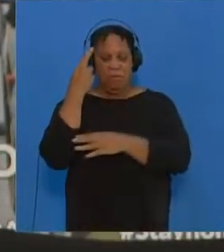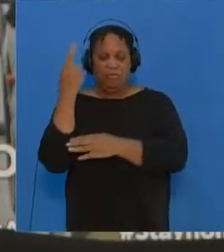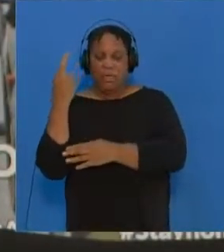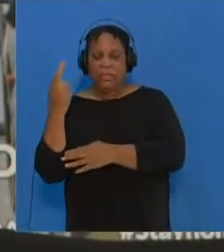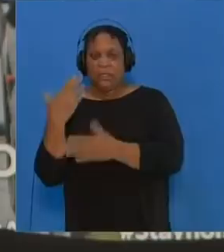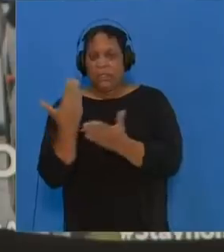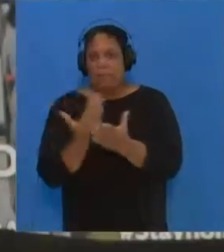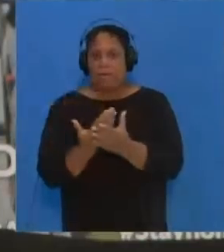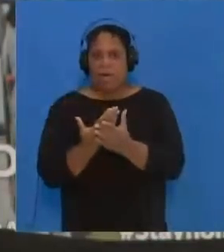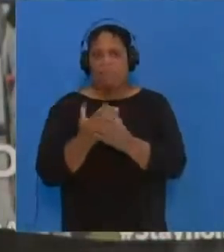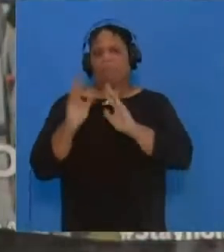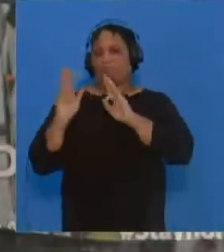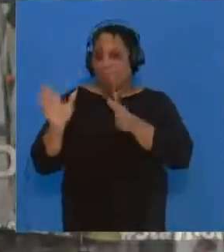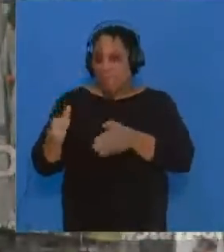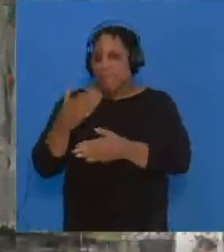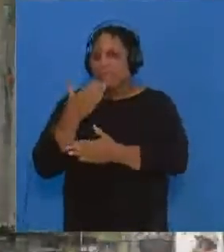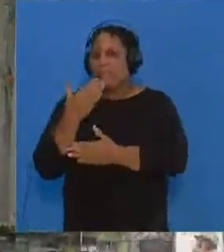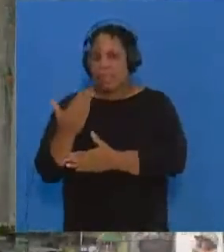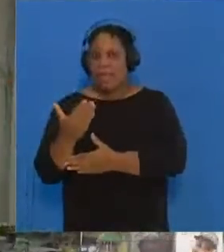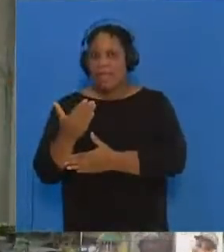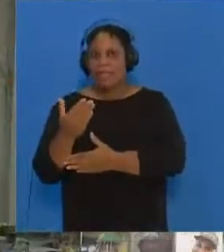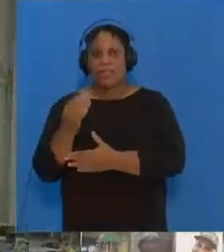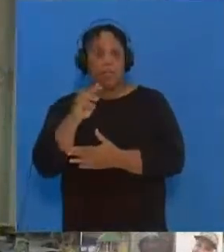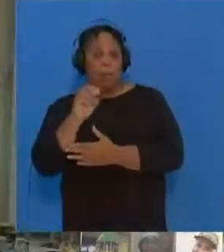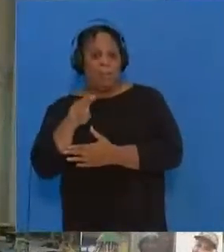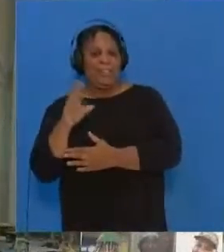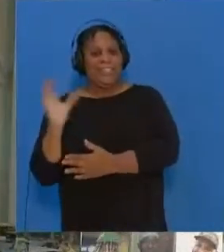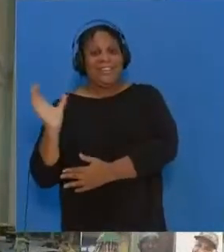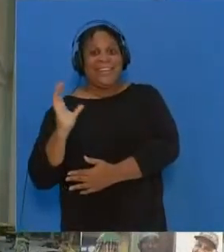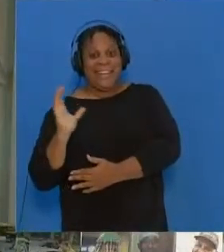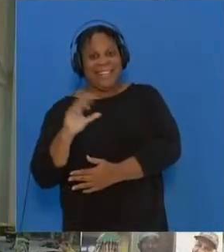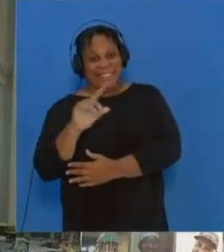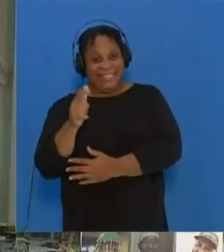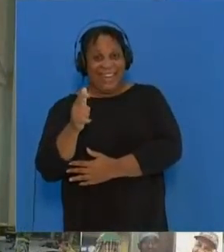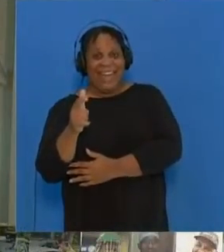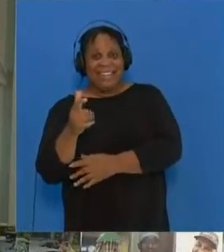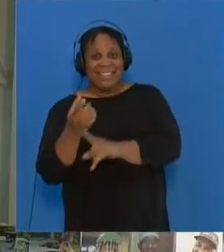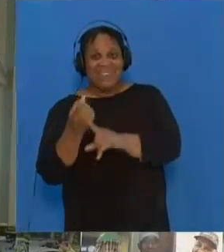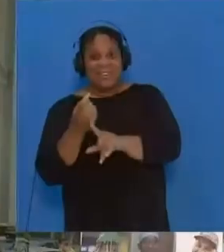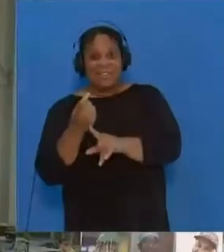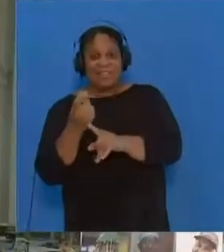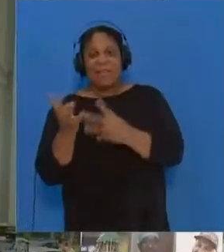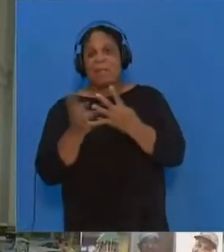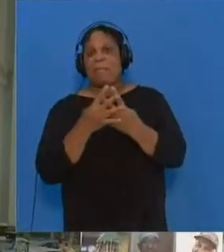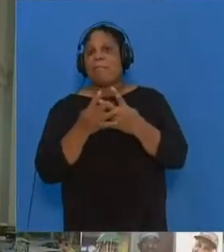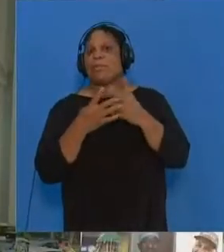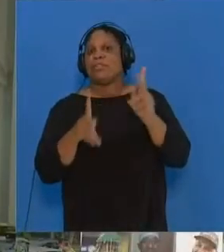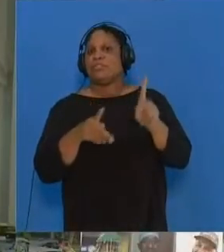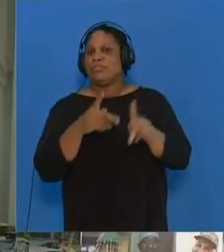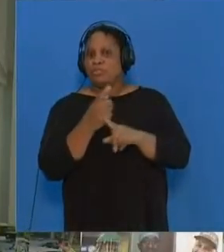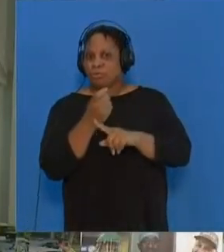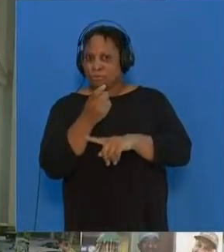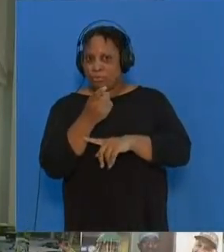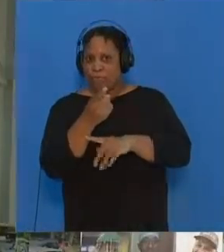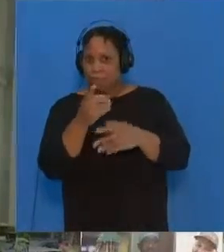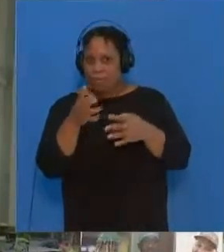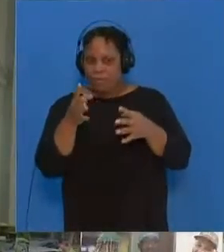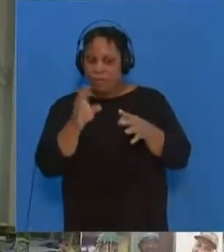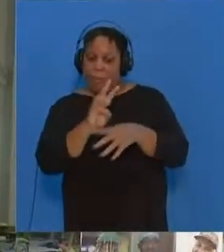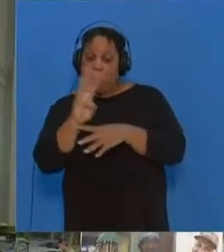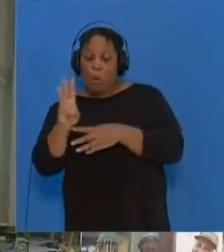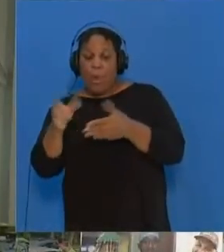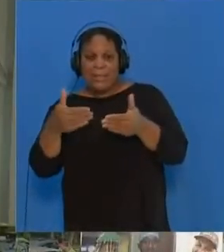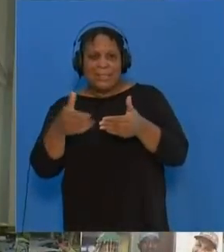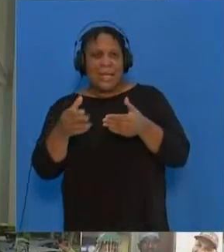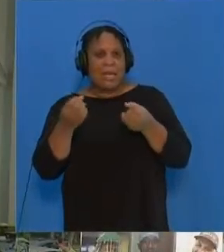Okay. Thank you. Minister Keynes, the next question is from inmates at Westgate. What types of